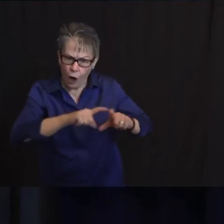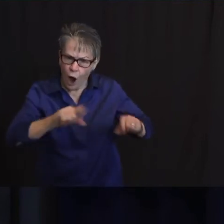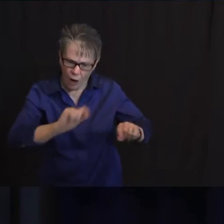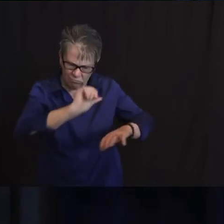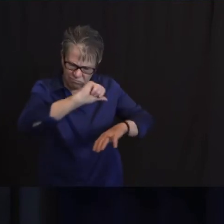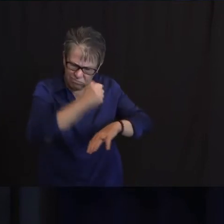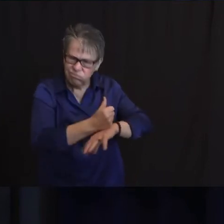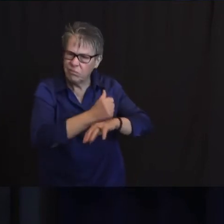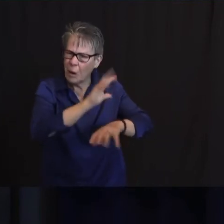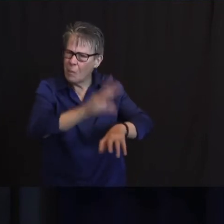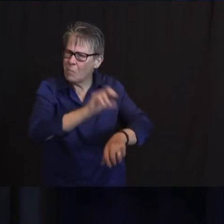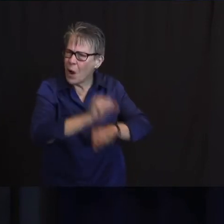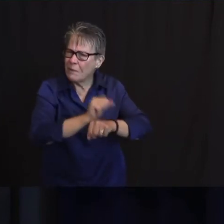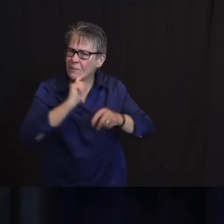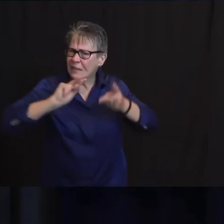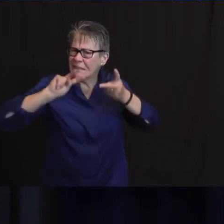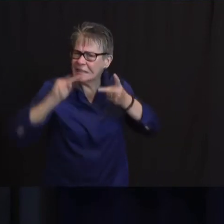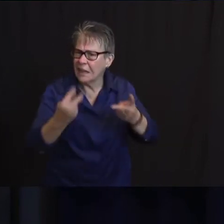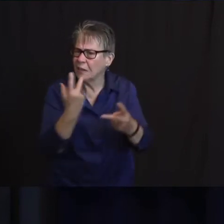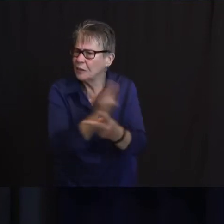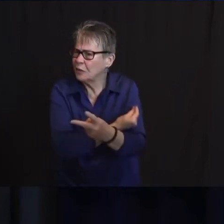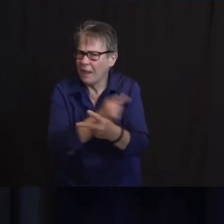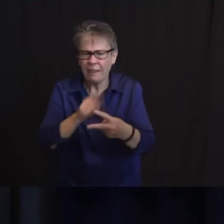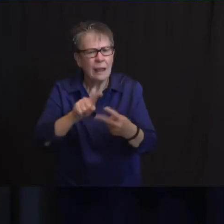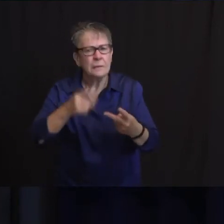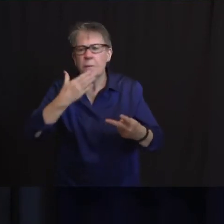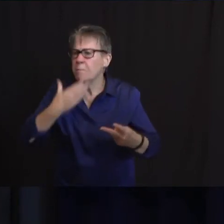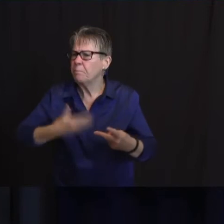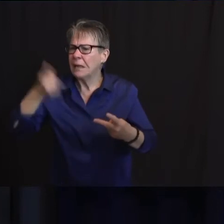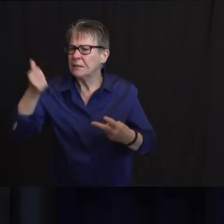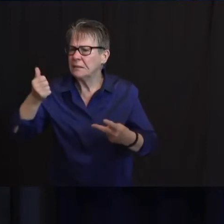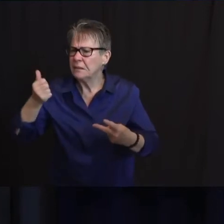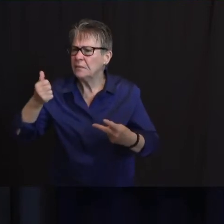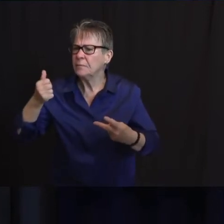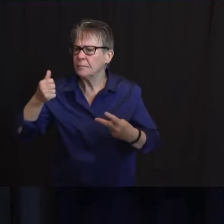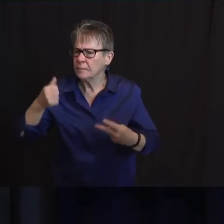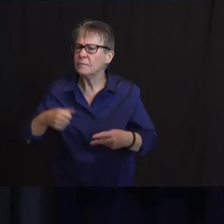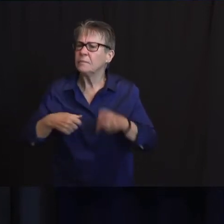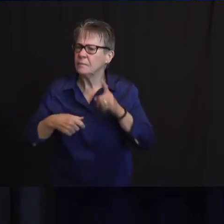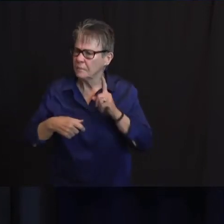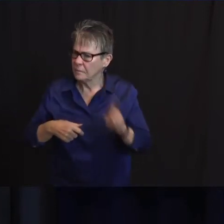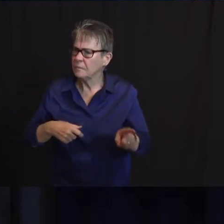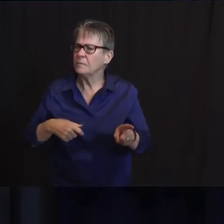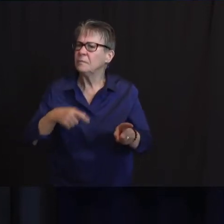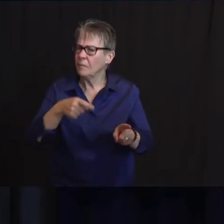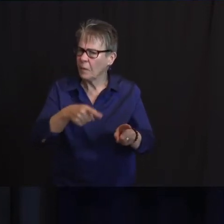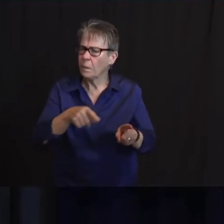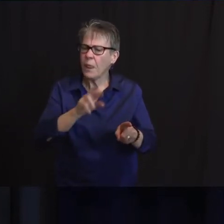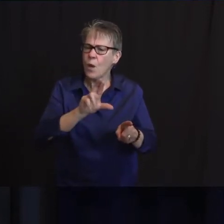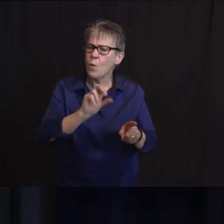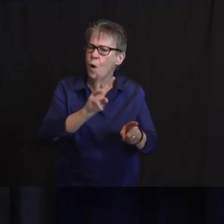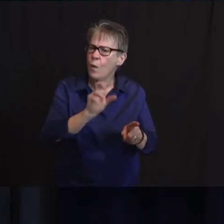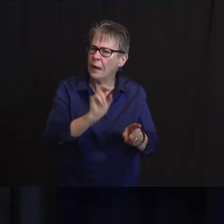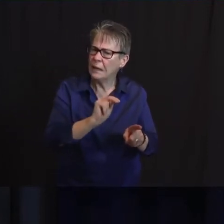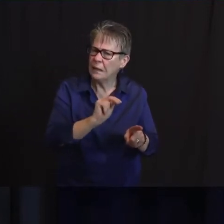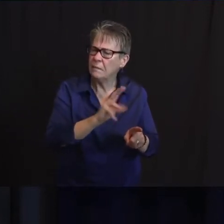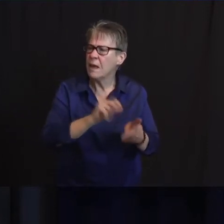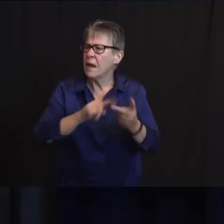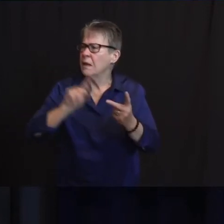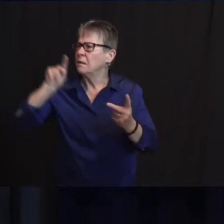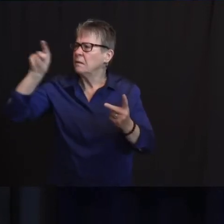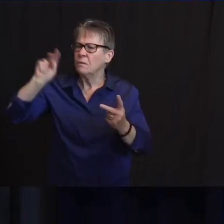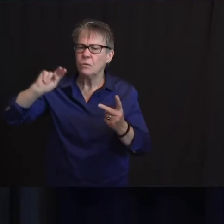weekend by email about the Monroe, about the Rowan. I have all of those emails. We're following up on every single one of them. I've